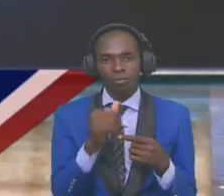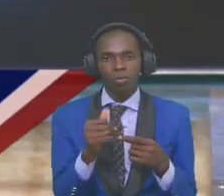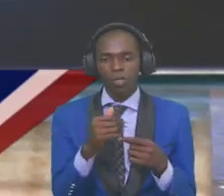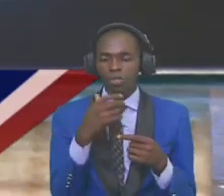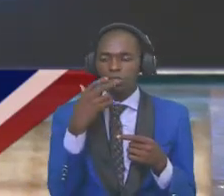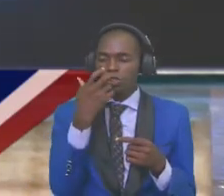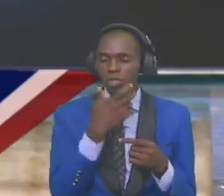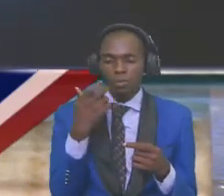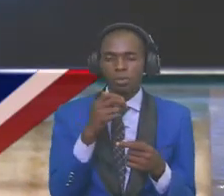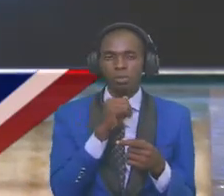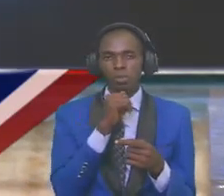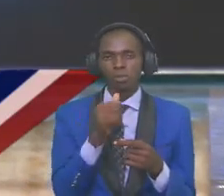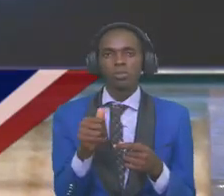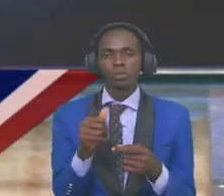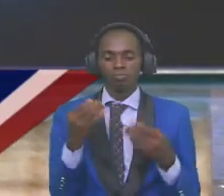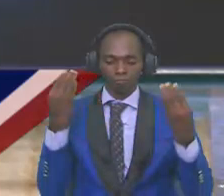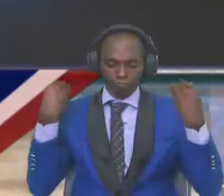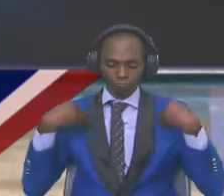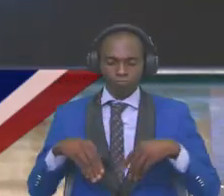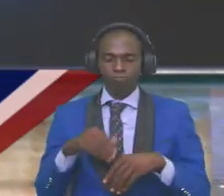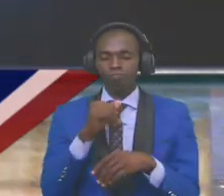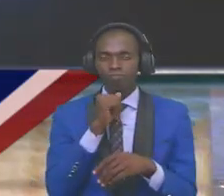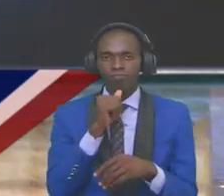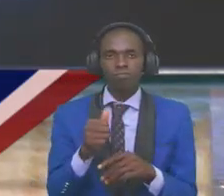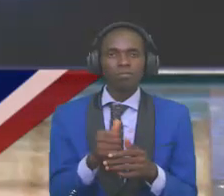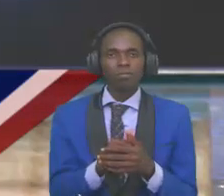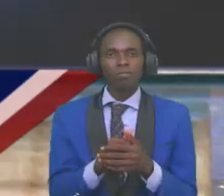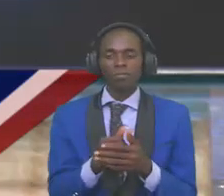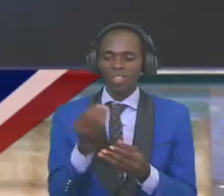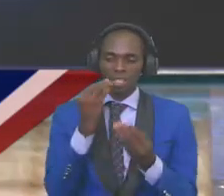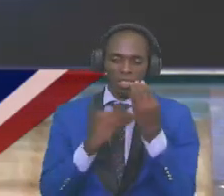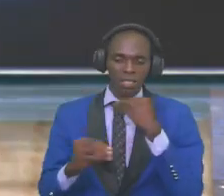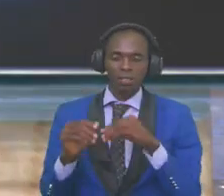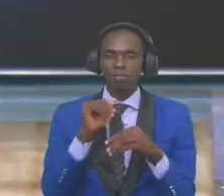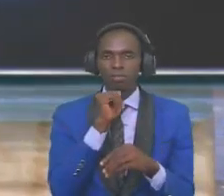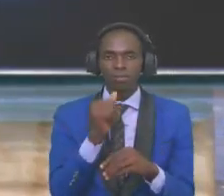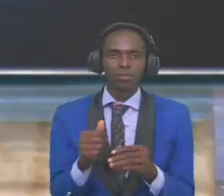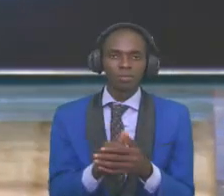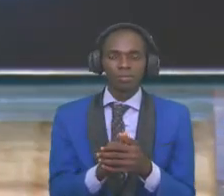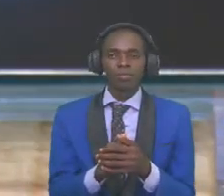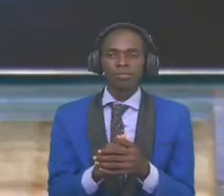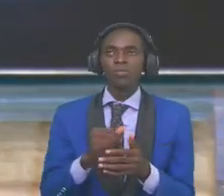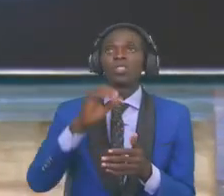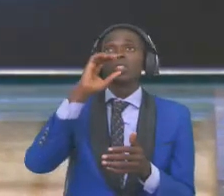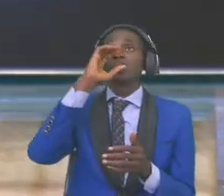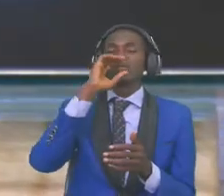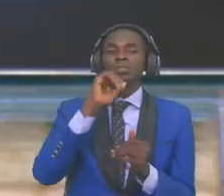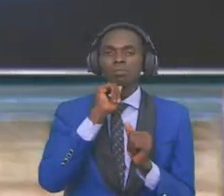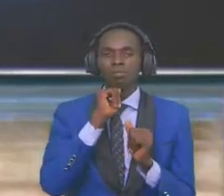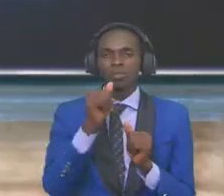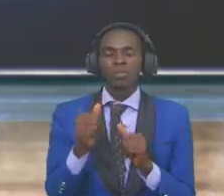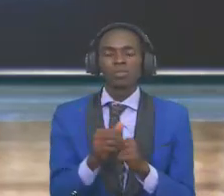speak not, dress not, eat not, drink